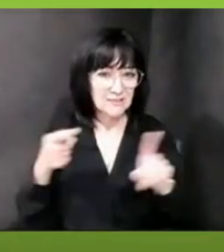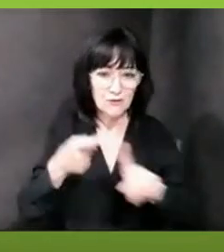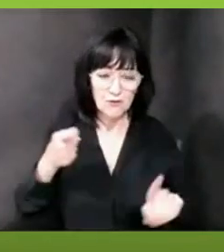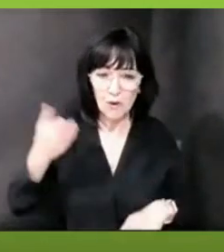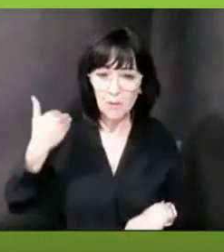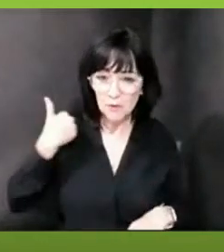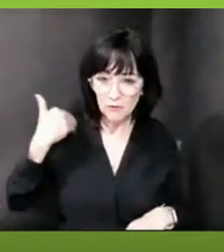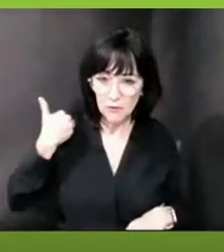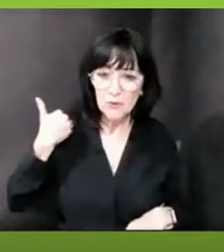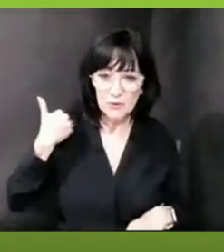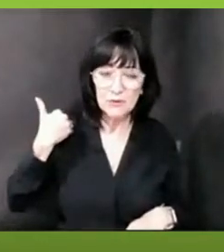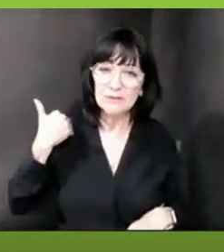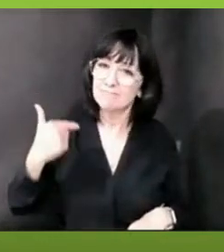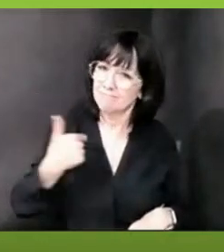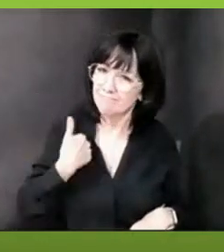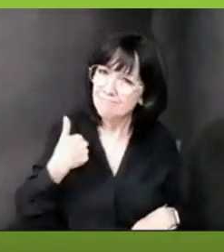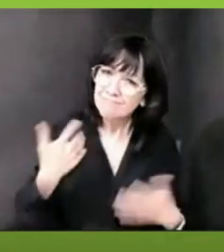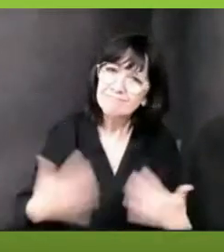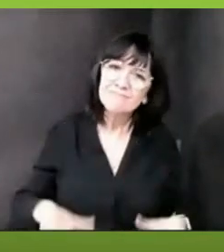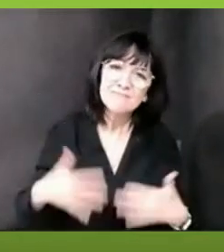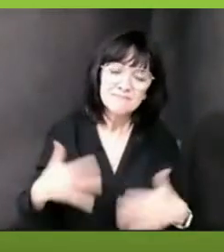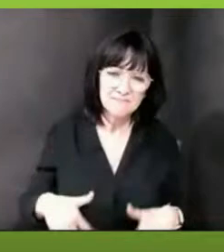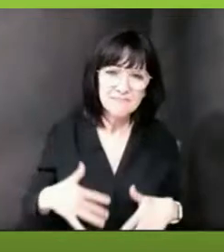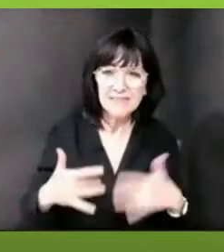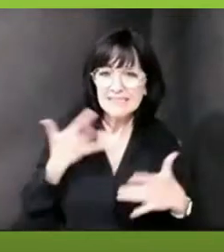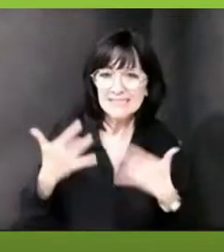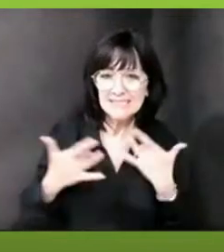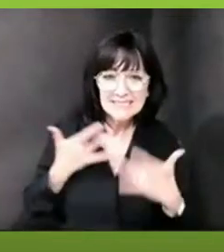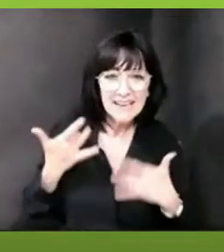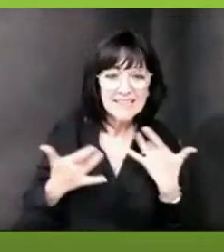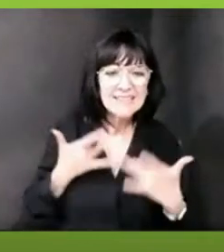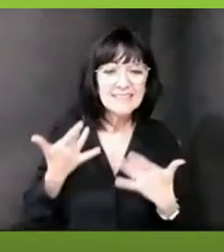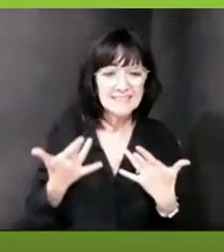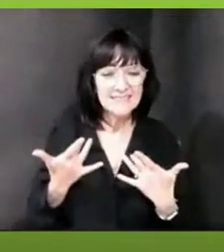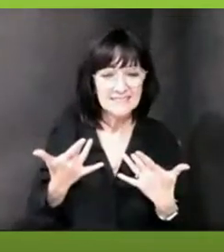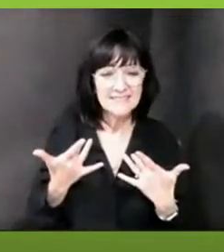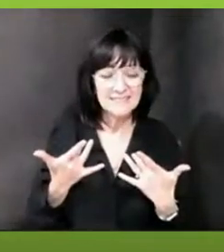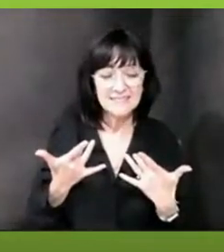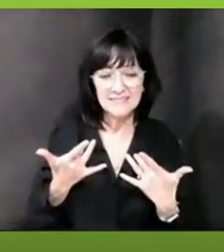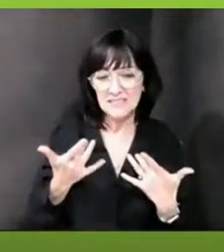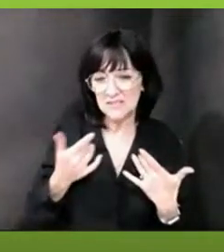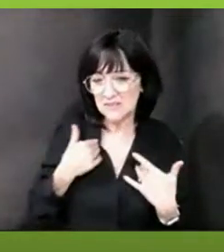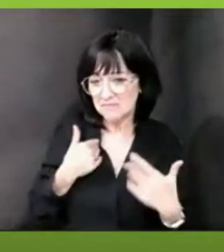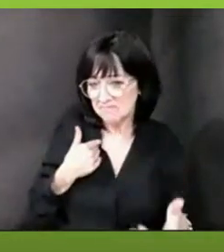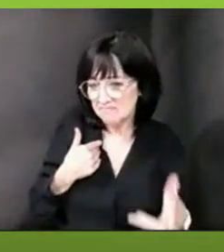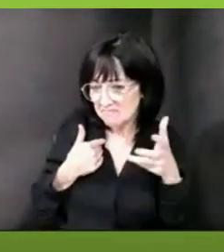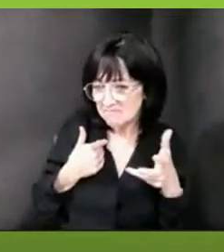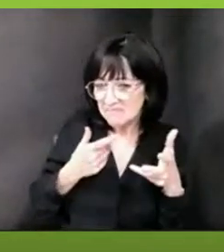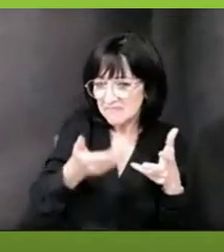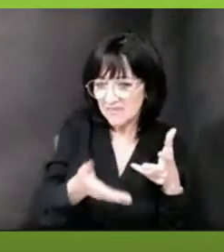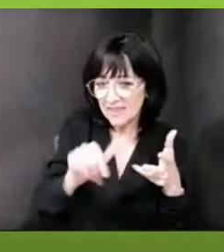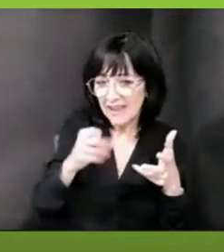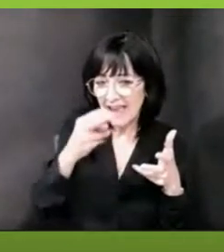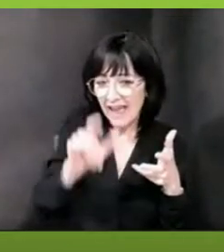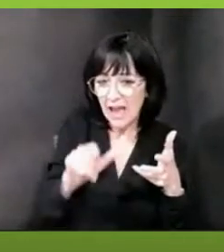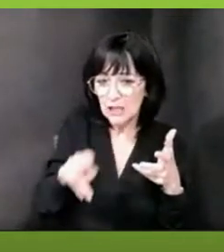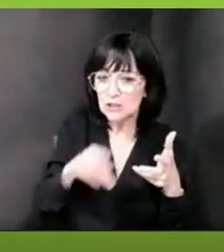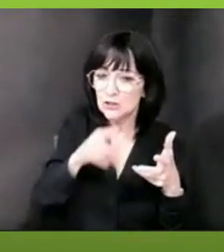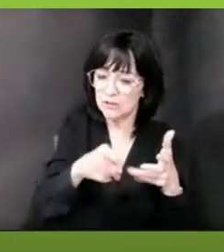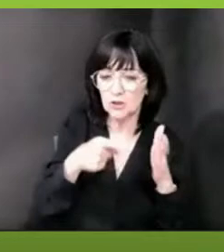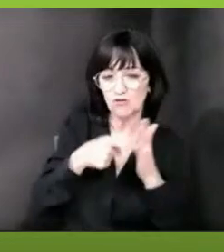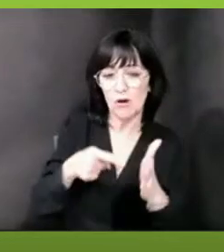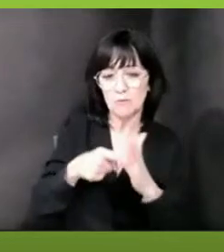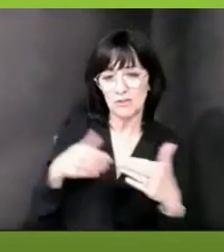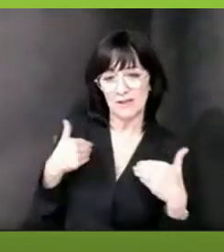And I'm super excited to hear from our Ashlyn, who's representing our young people, and Barbara,